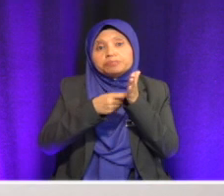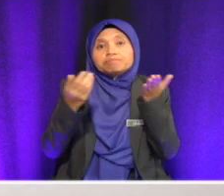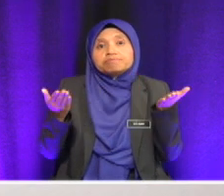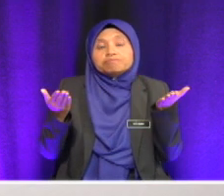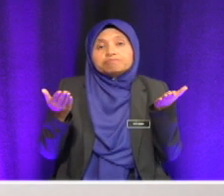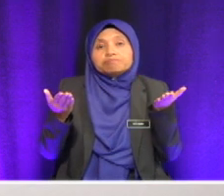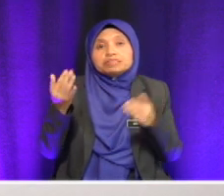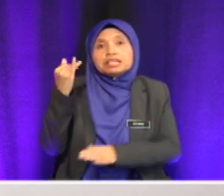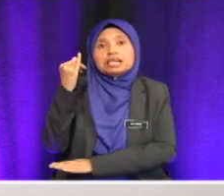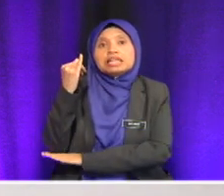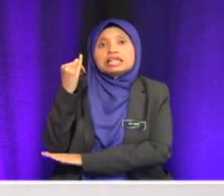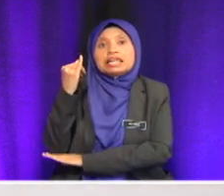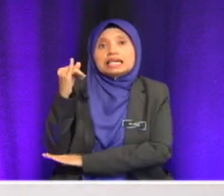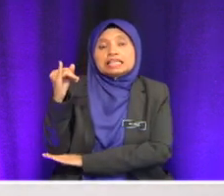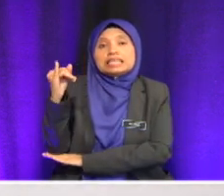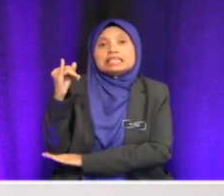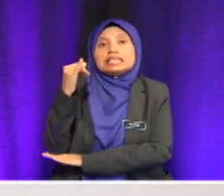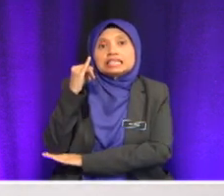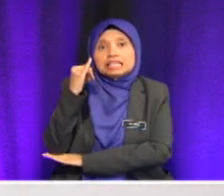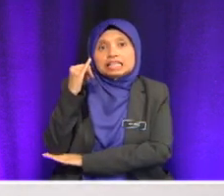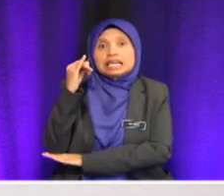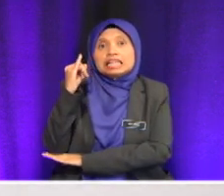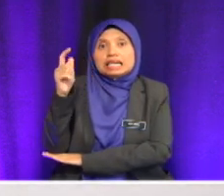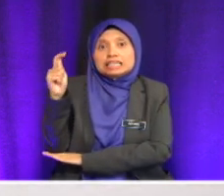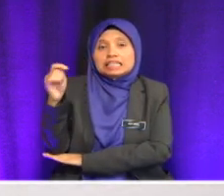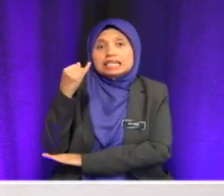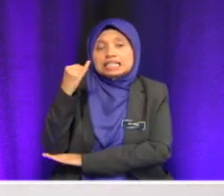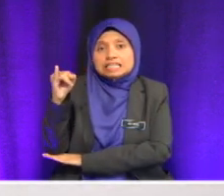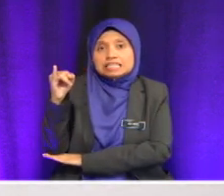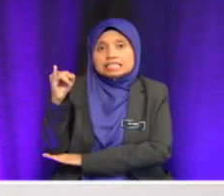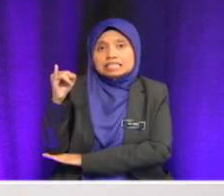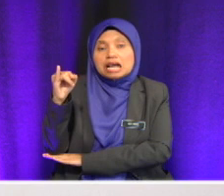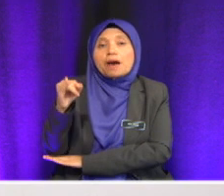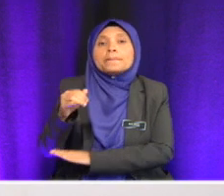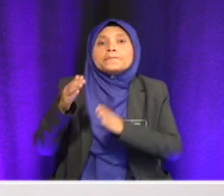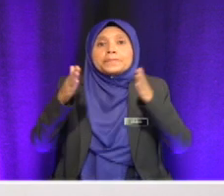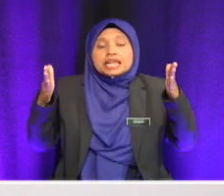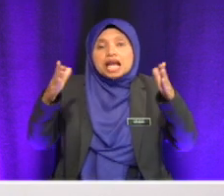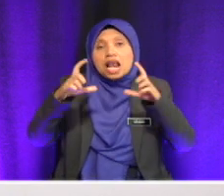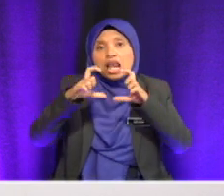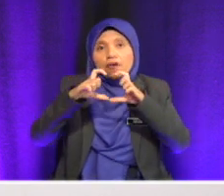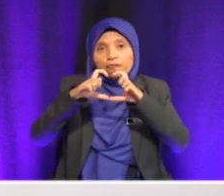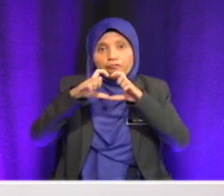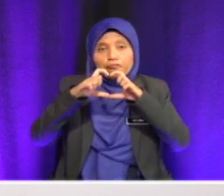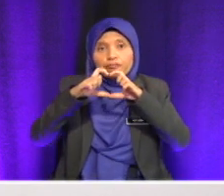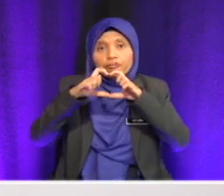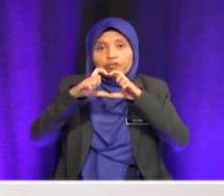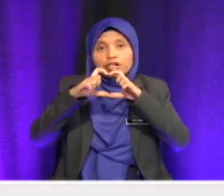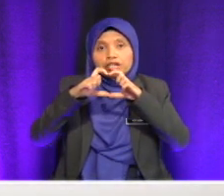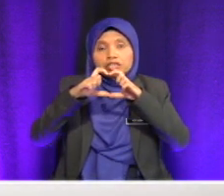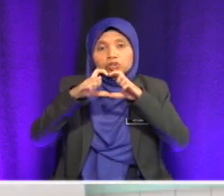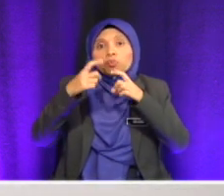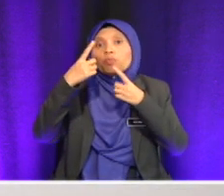It is in the text Big Love. Big love. So unusual and loyalty related to big love. Okay. Okay, so where is the similar